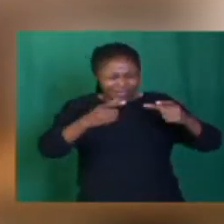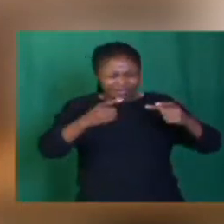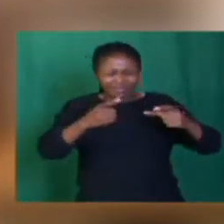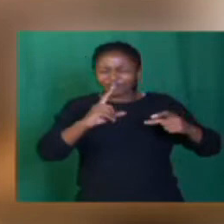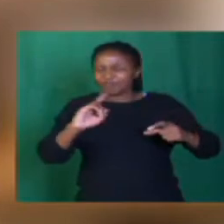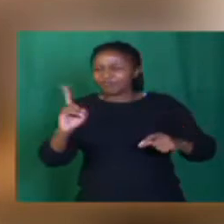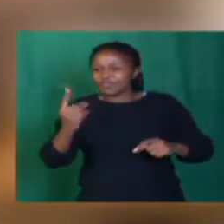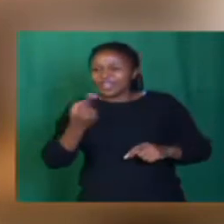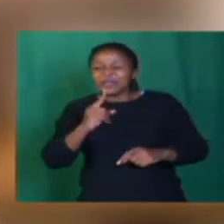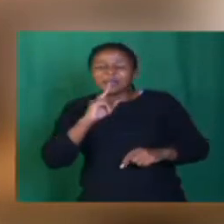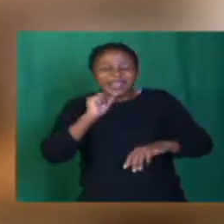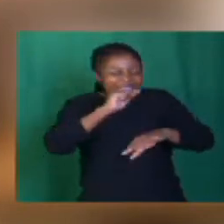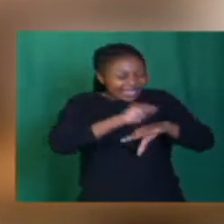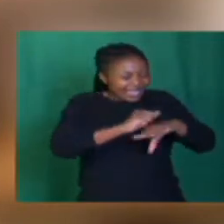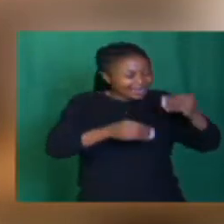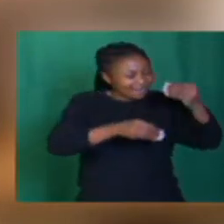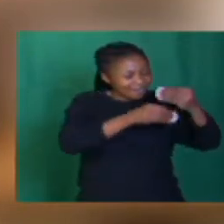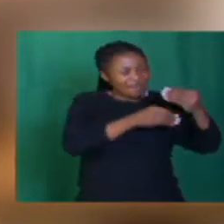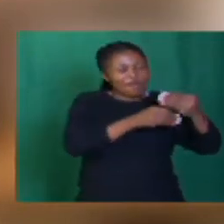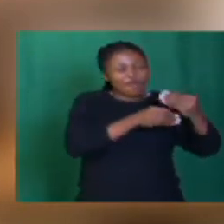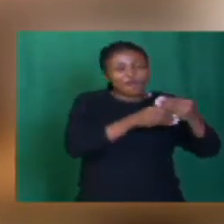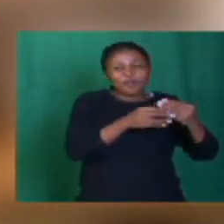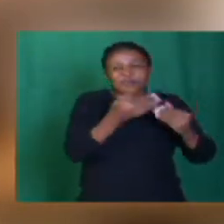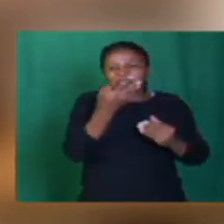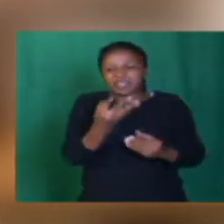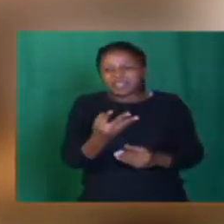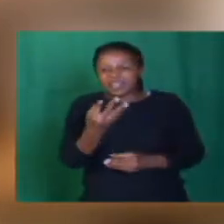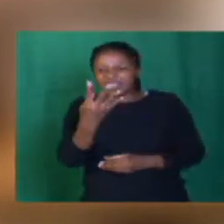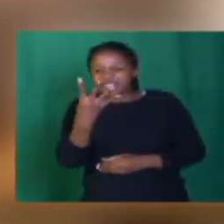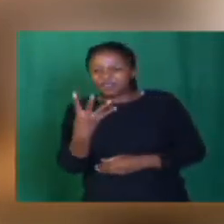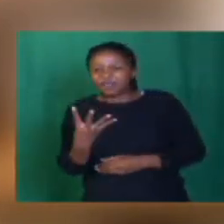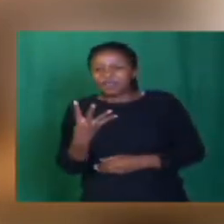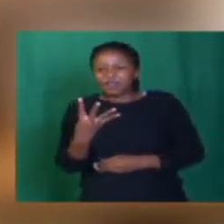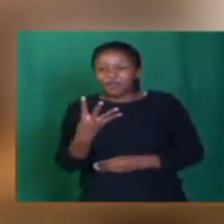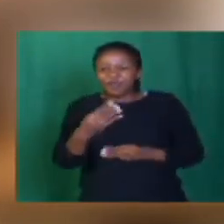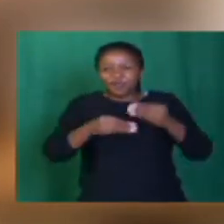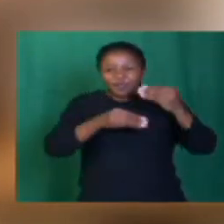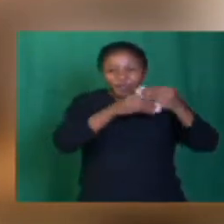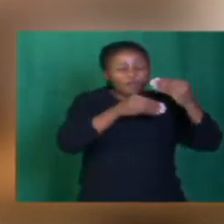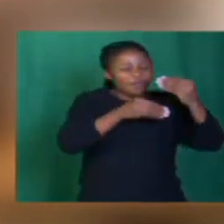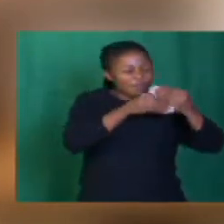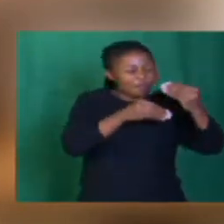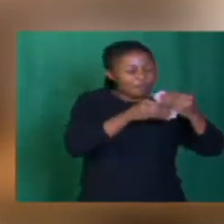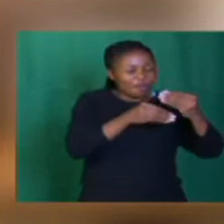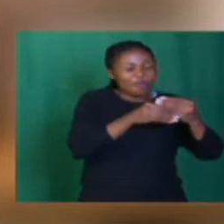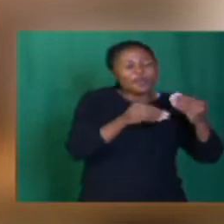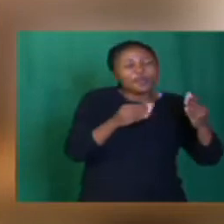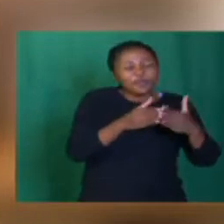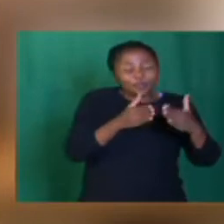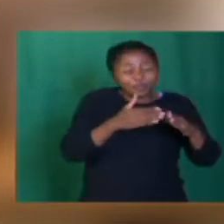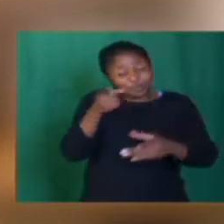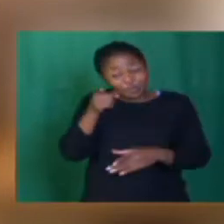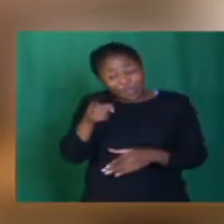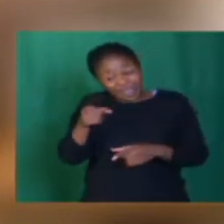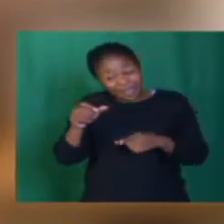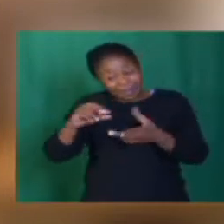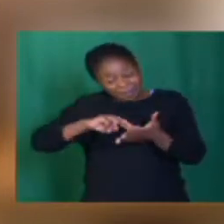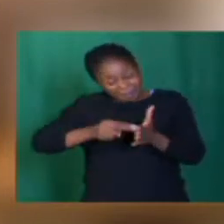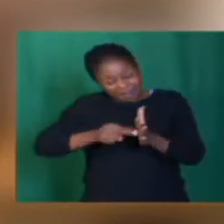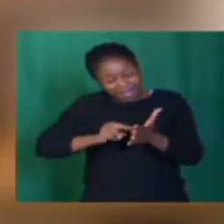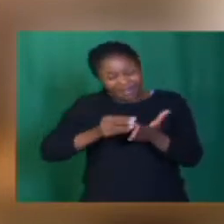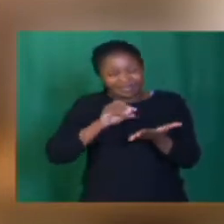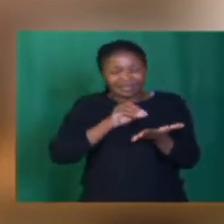four paragraphs dependent on the space and your handwriting and how much you have planned, so that the discussion is what?